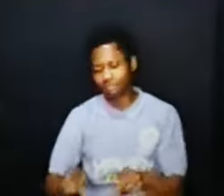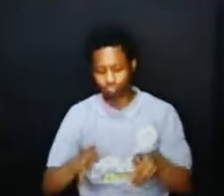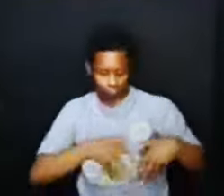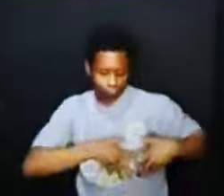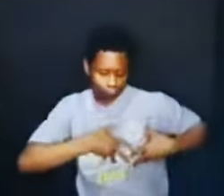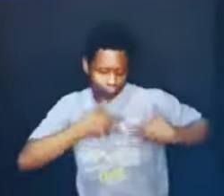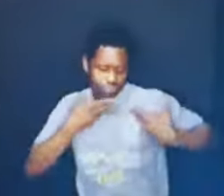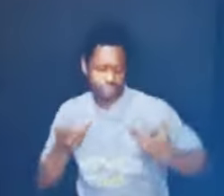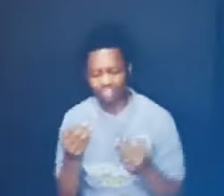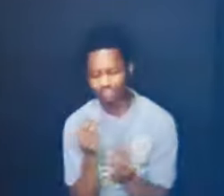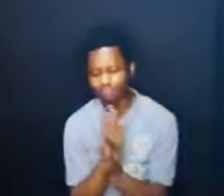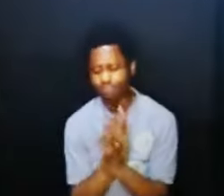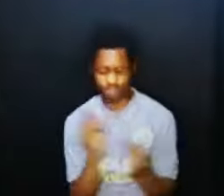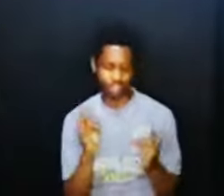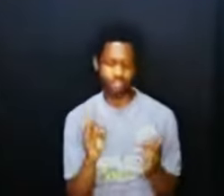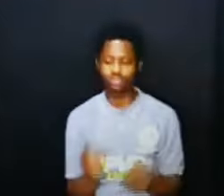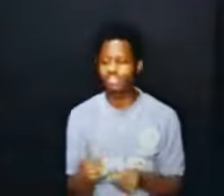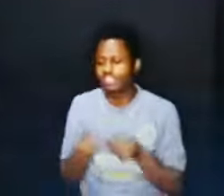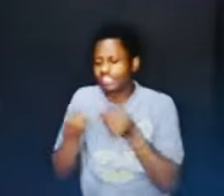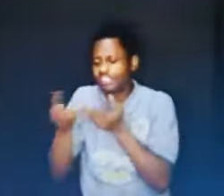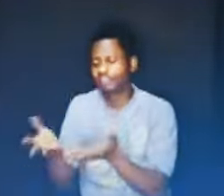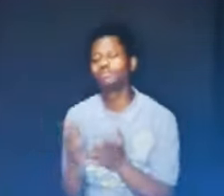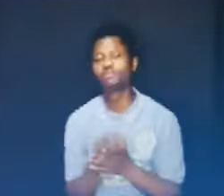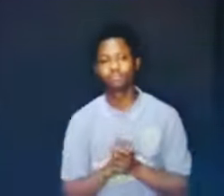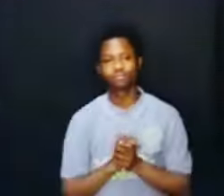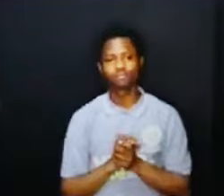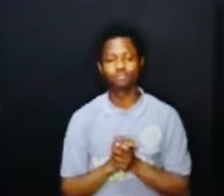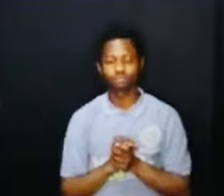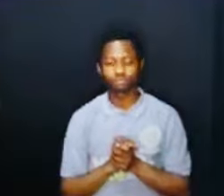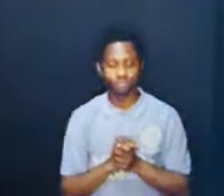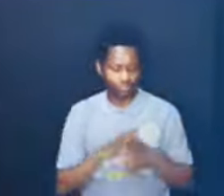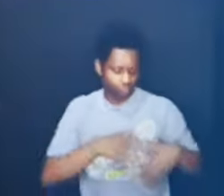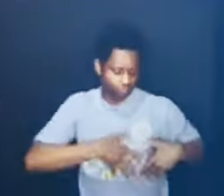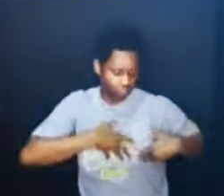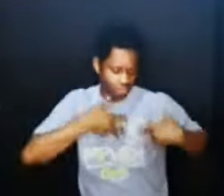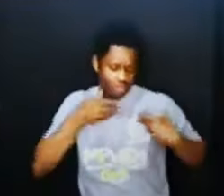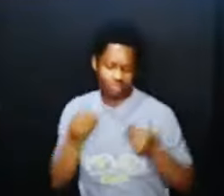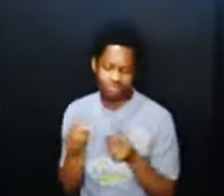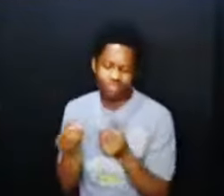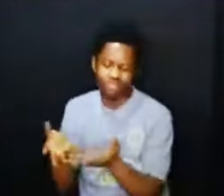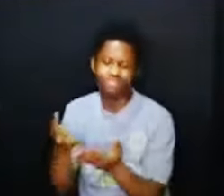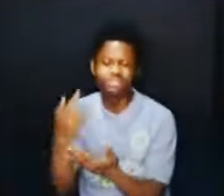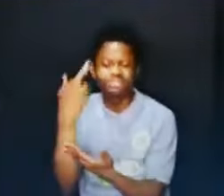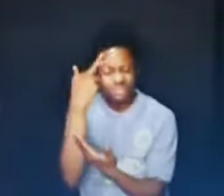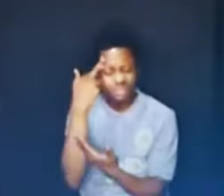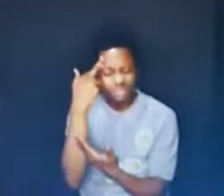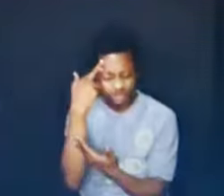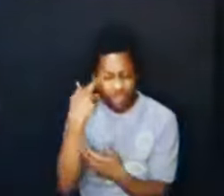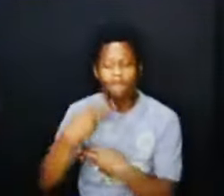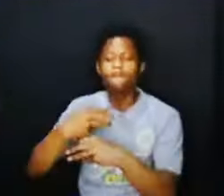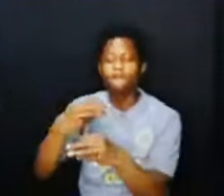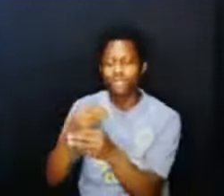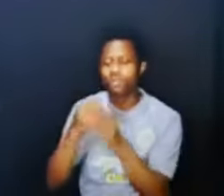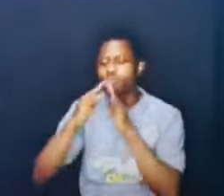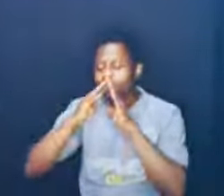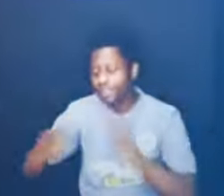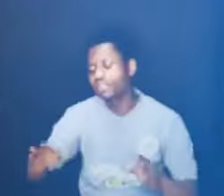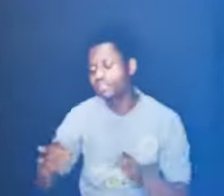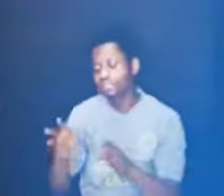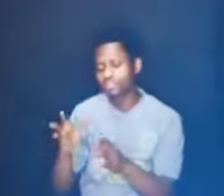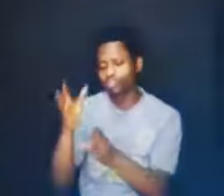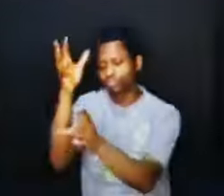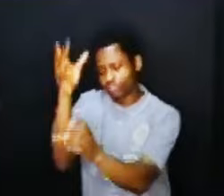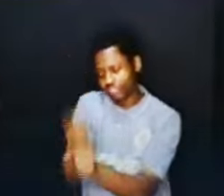ehintampo afri nyame anim no adi egu ho. Now with the intention of making peace, receiving forgiveness